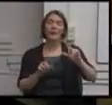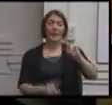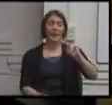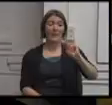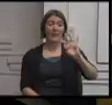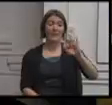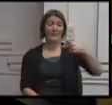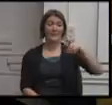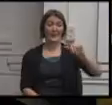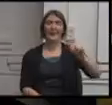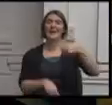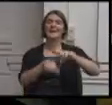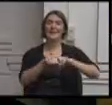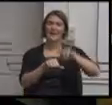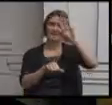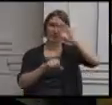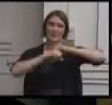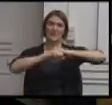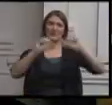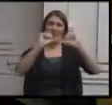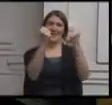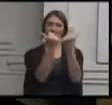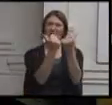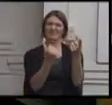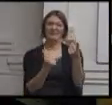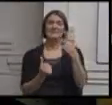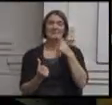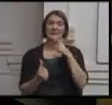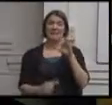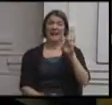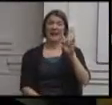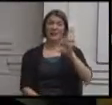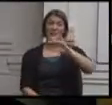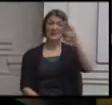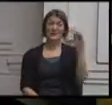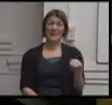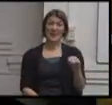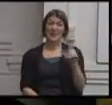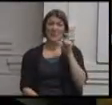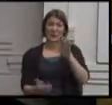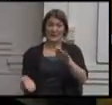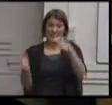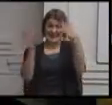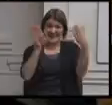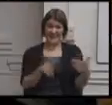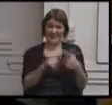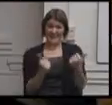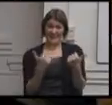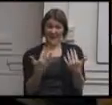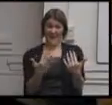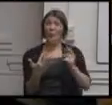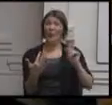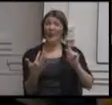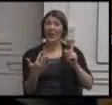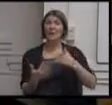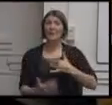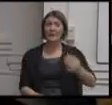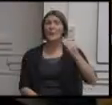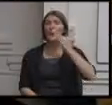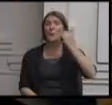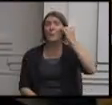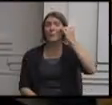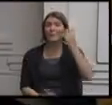NFPA tells us that 83% of all the fire deaths in the United States occur in residential